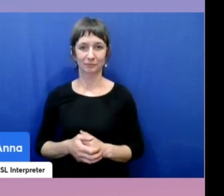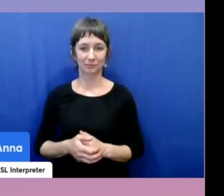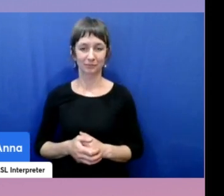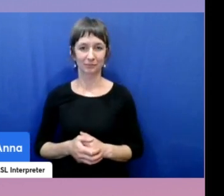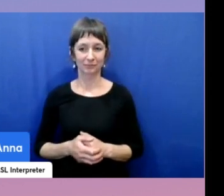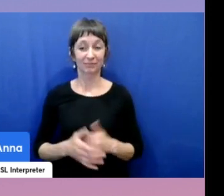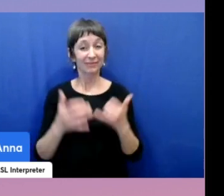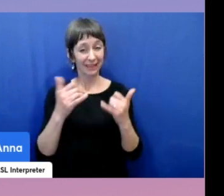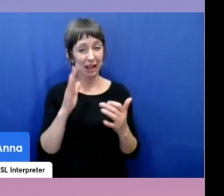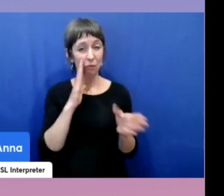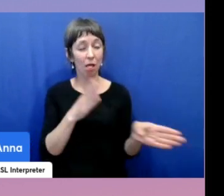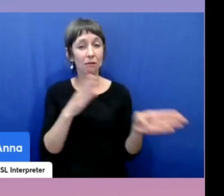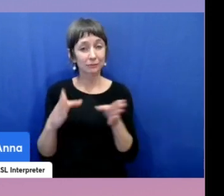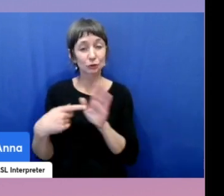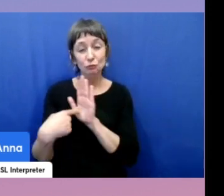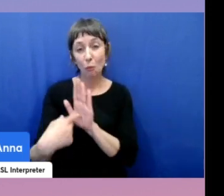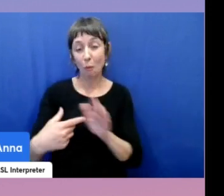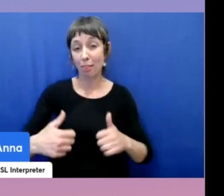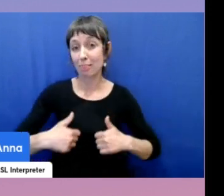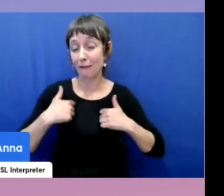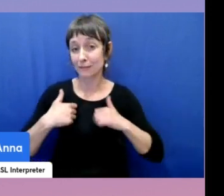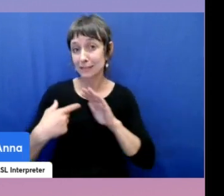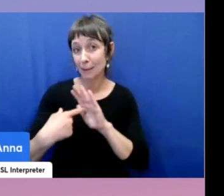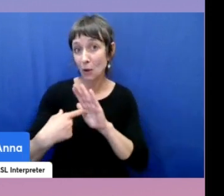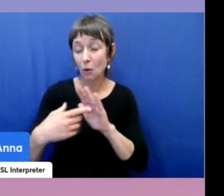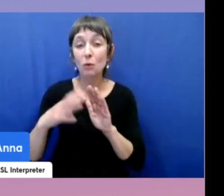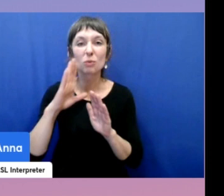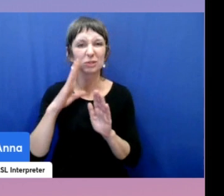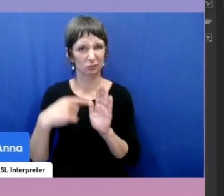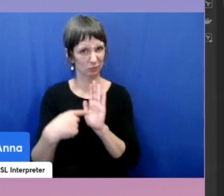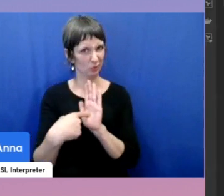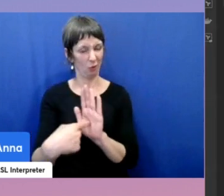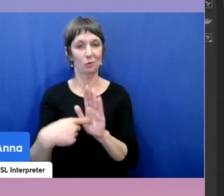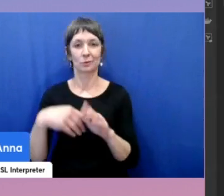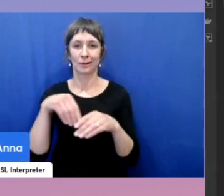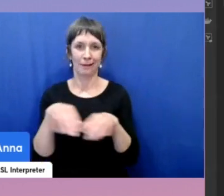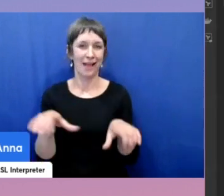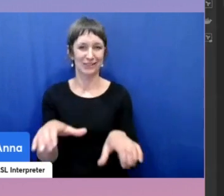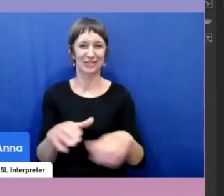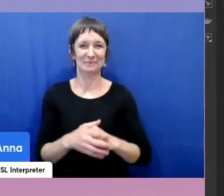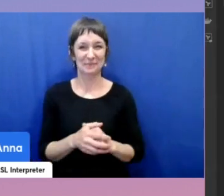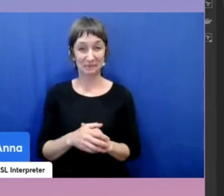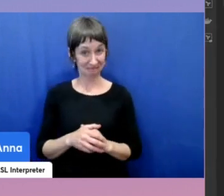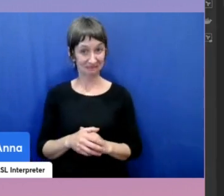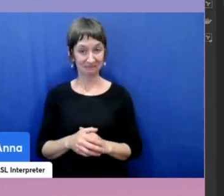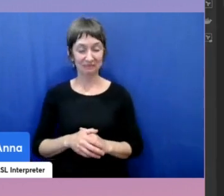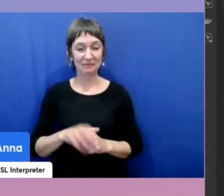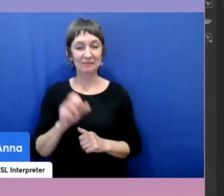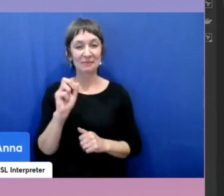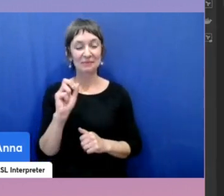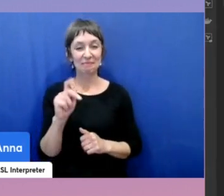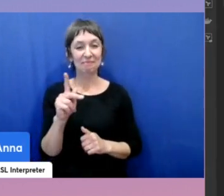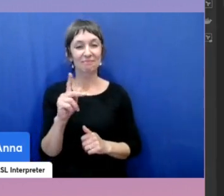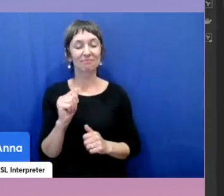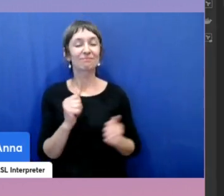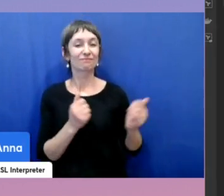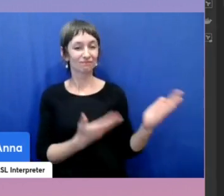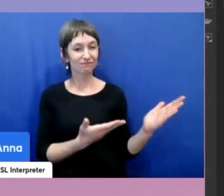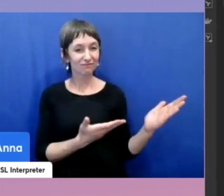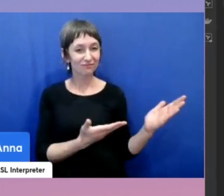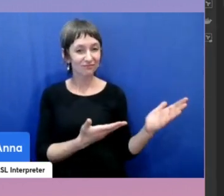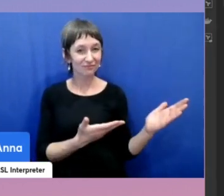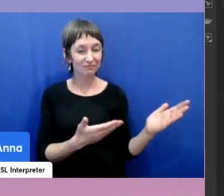Now we'll move on to a live demo, and we'll demonstrate some of these in action. Okay, so here we have